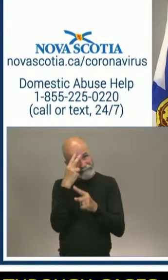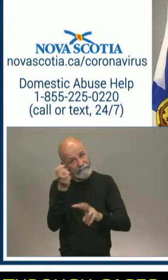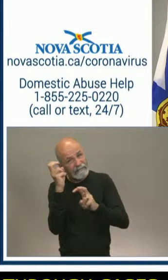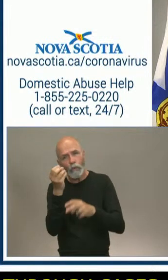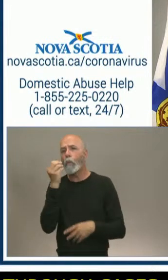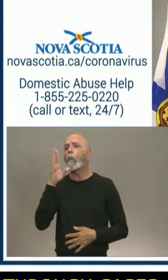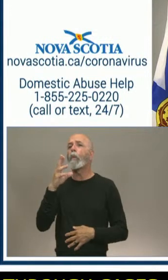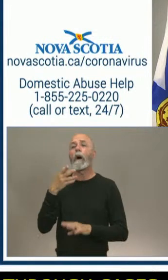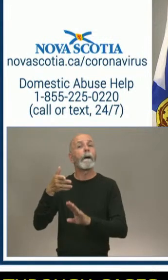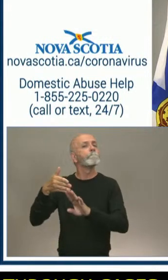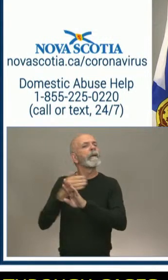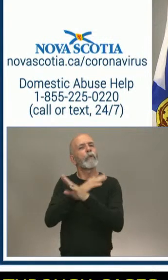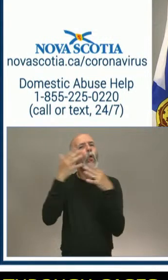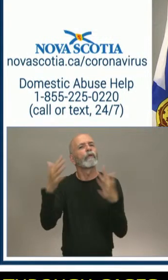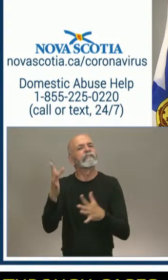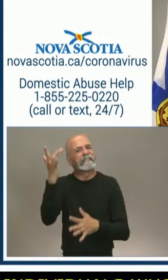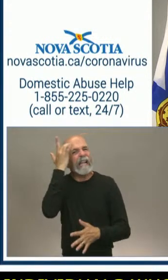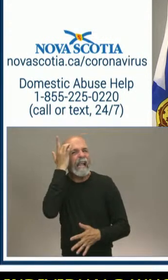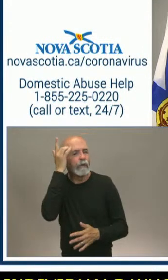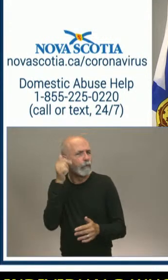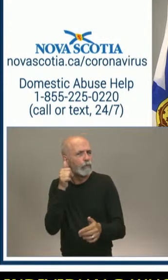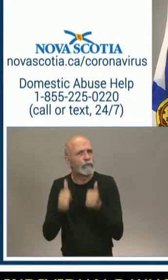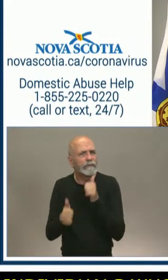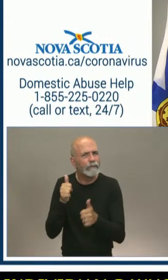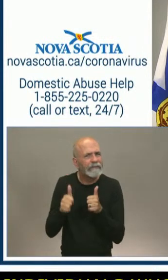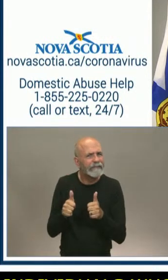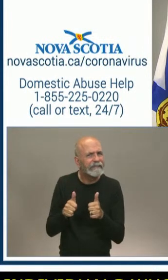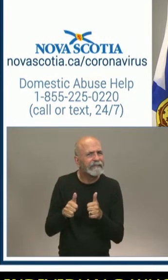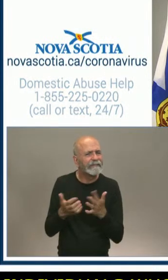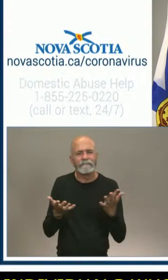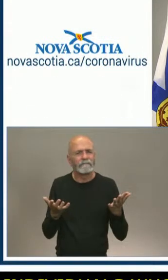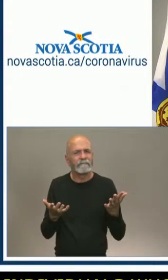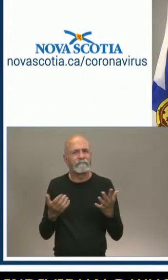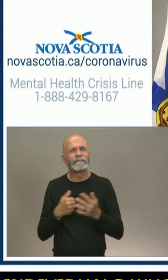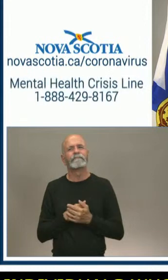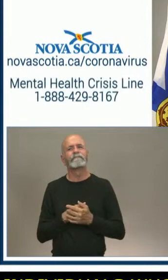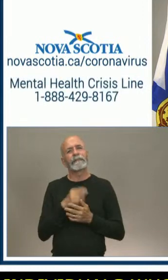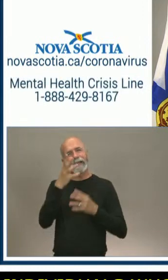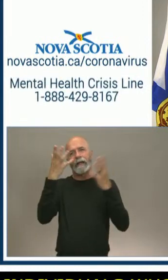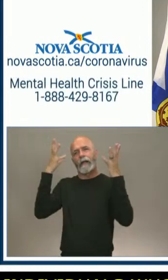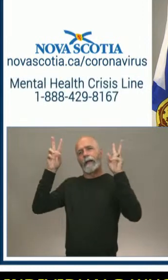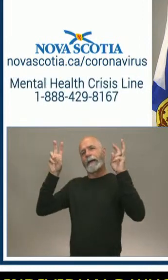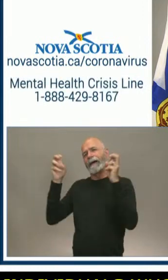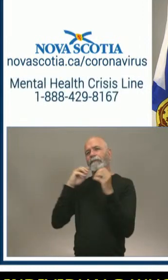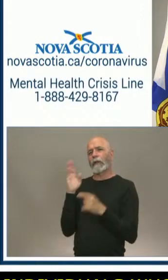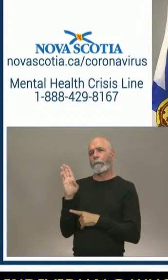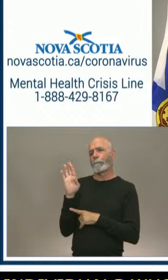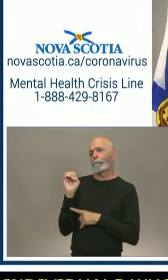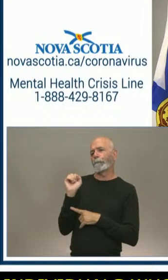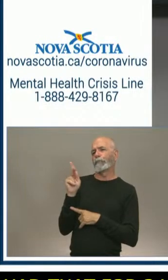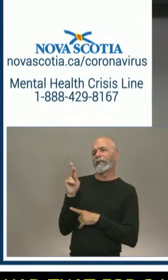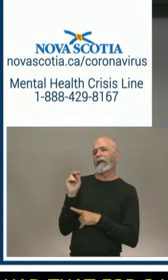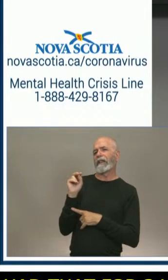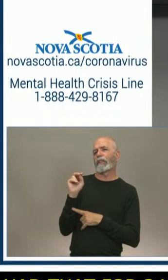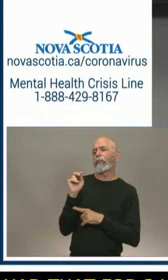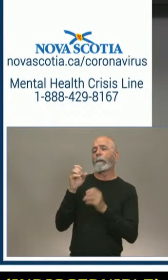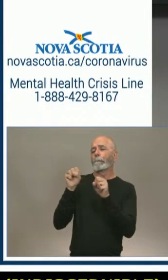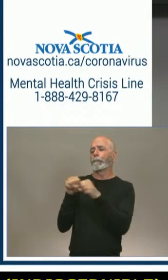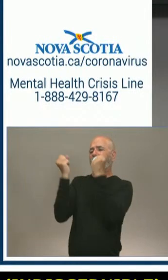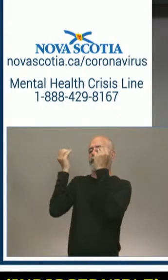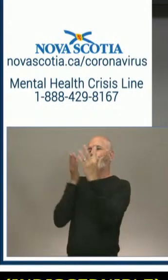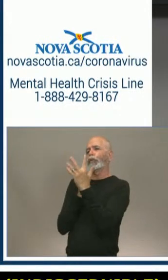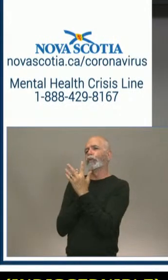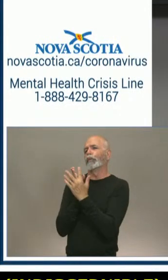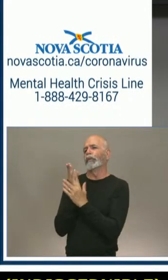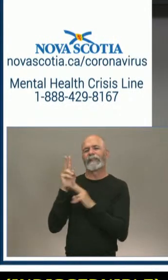can you just describe what you mean a little bit more by breakthrough cases? So I can't speak to individual cases,